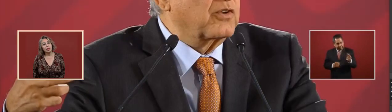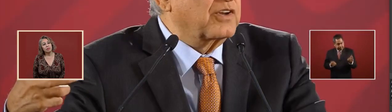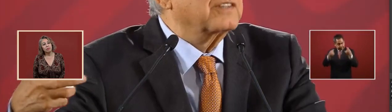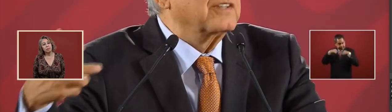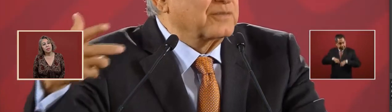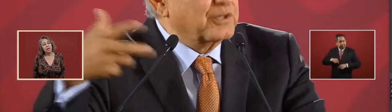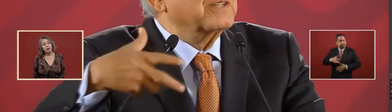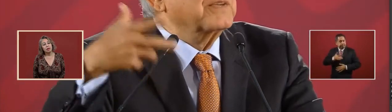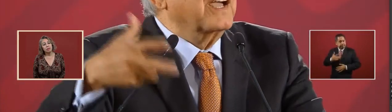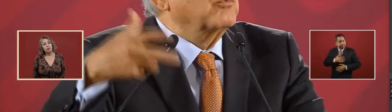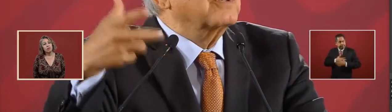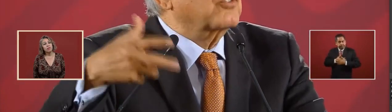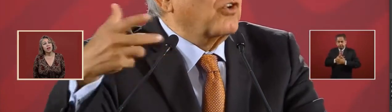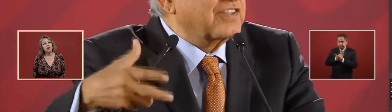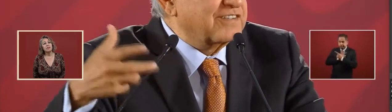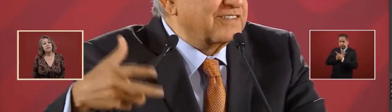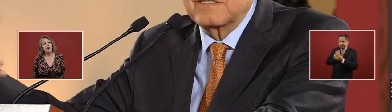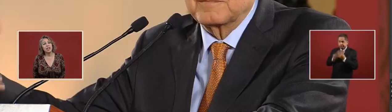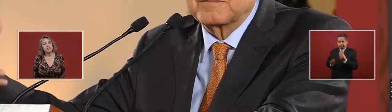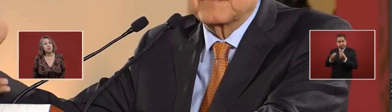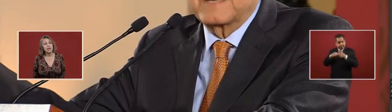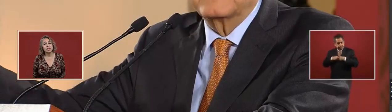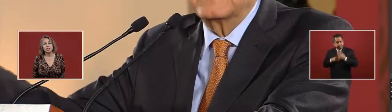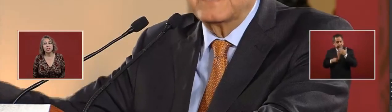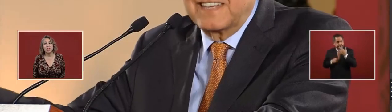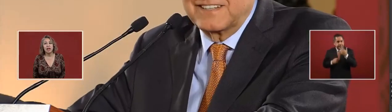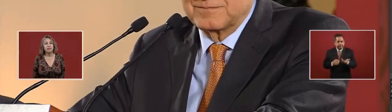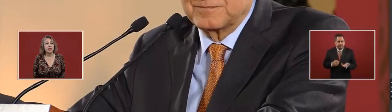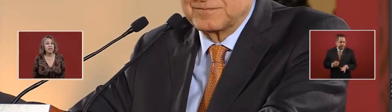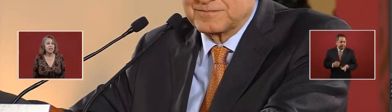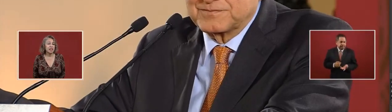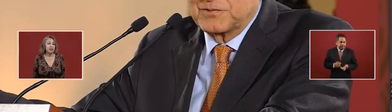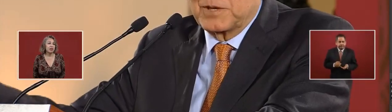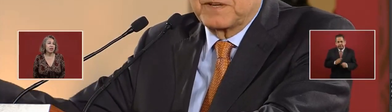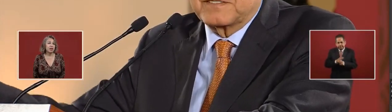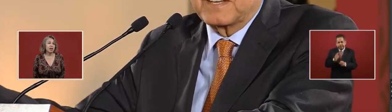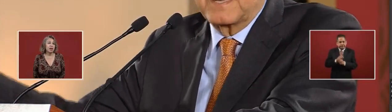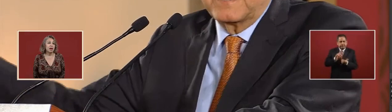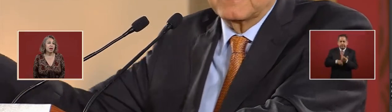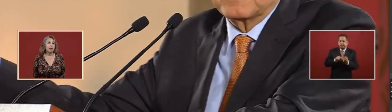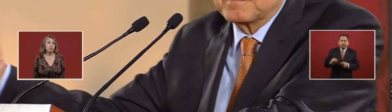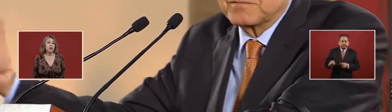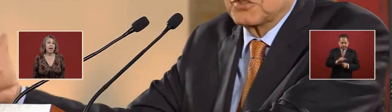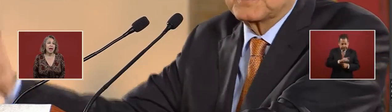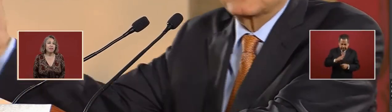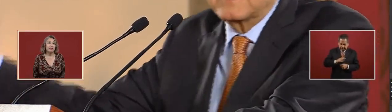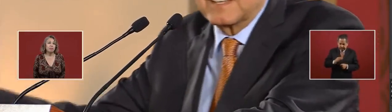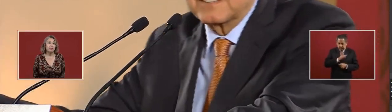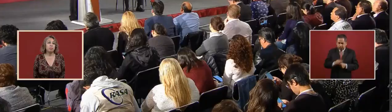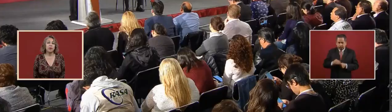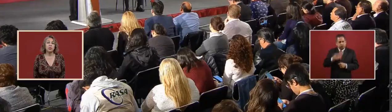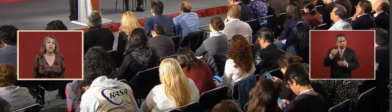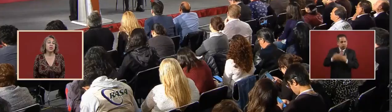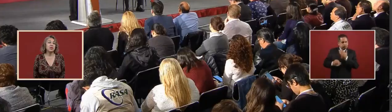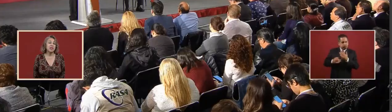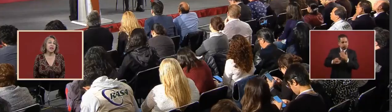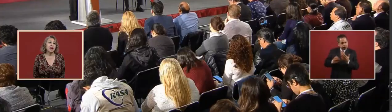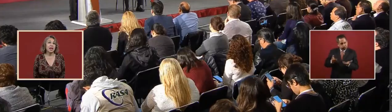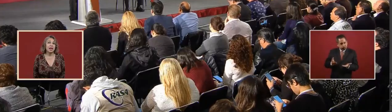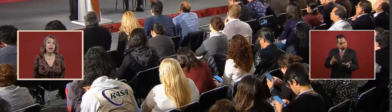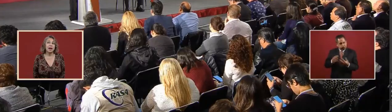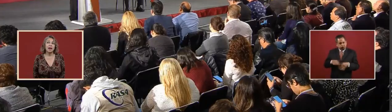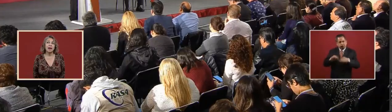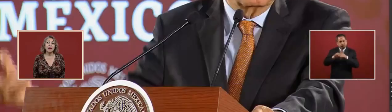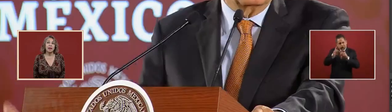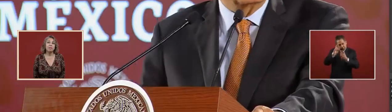fortalecimiento with de valores, porque también hay fortifying muchas cosas of values because there's tienen. A lot of things that are lo que pasa que we have, no se but we don't